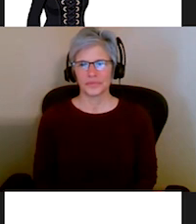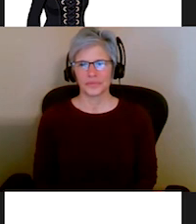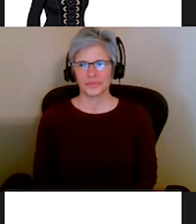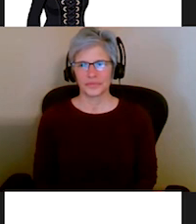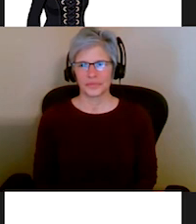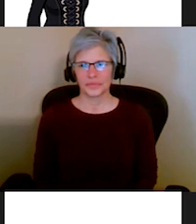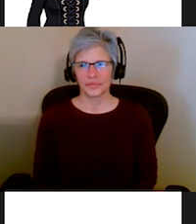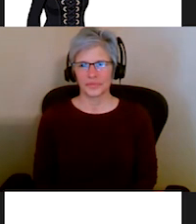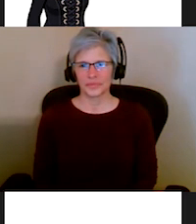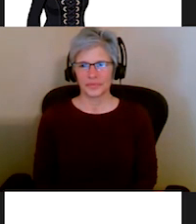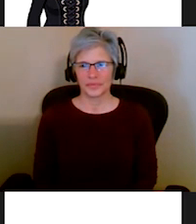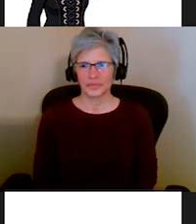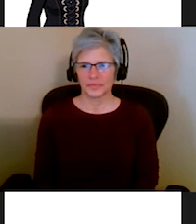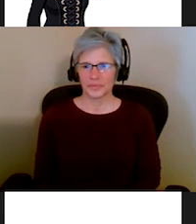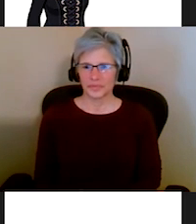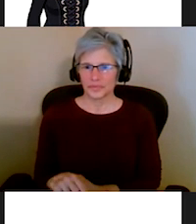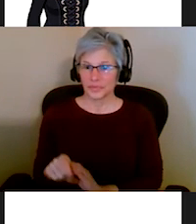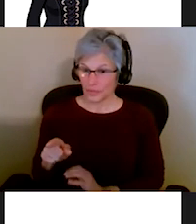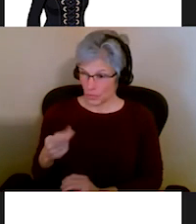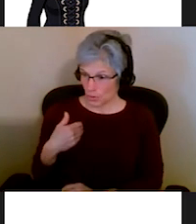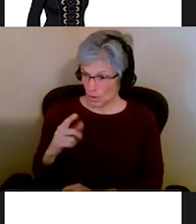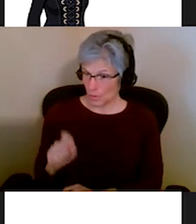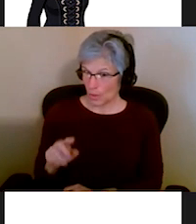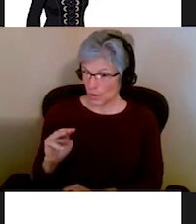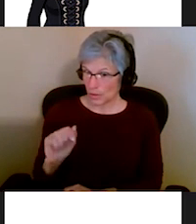Hello. Do you have a question, Maxwell?